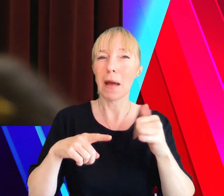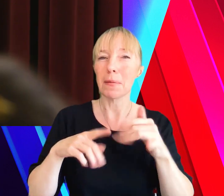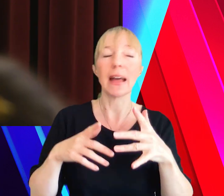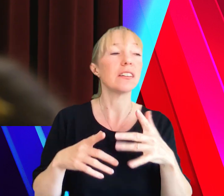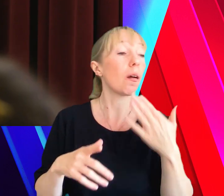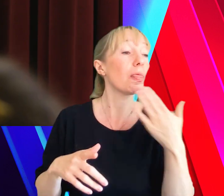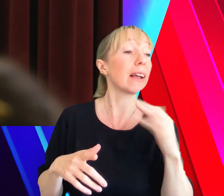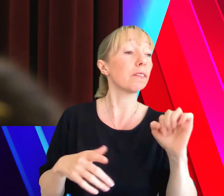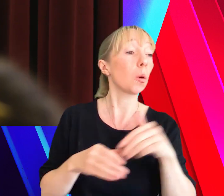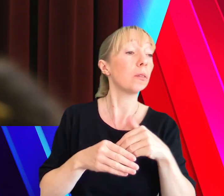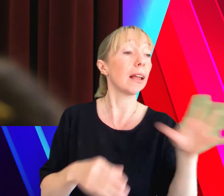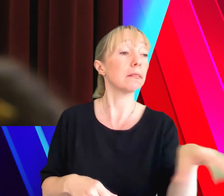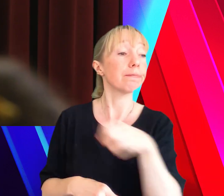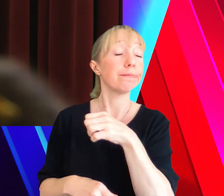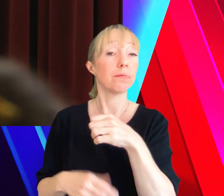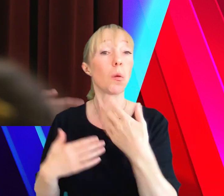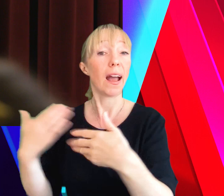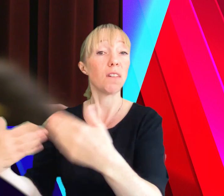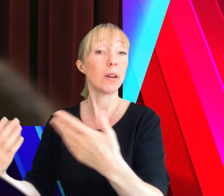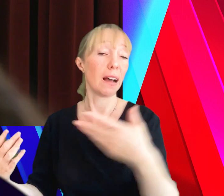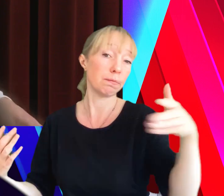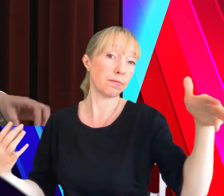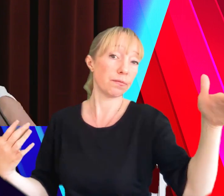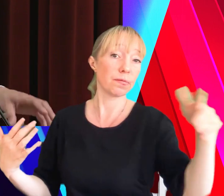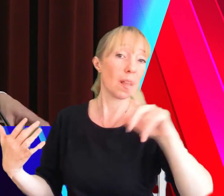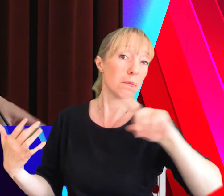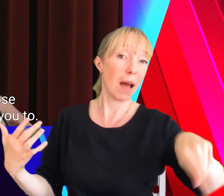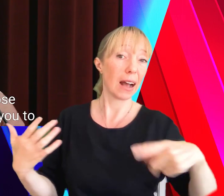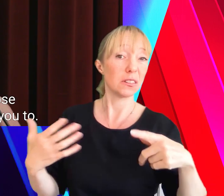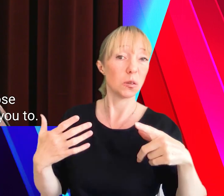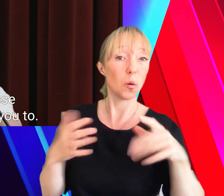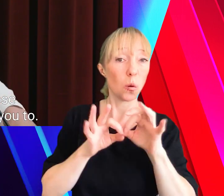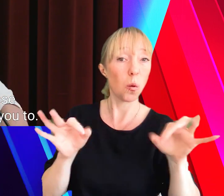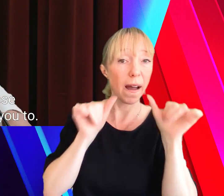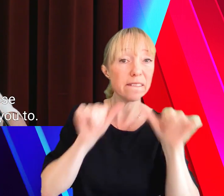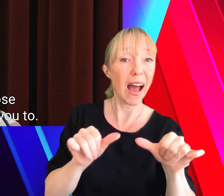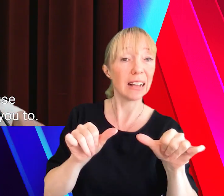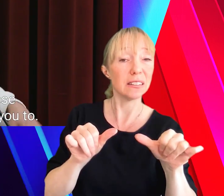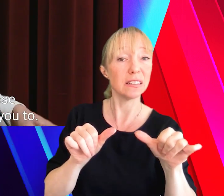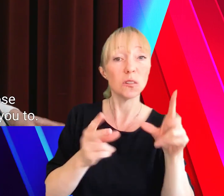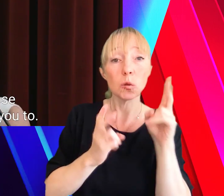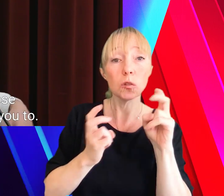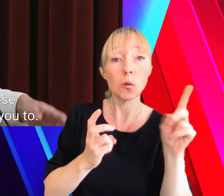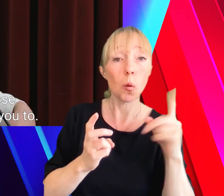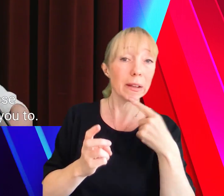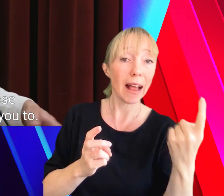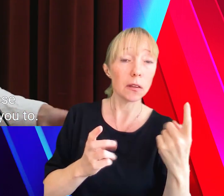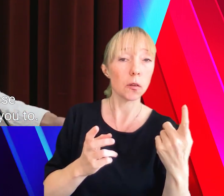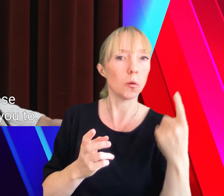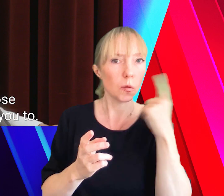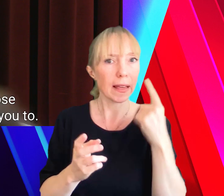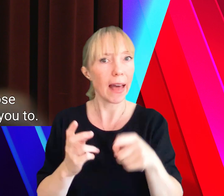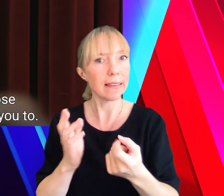like appropriating that and sort of saying like, thanks for doing this, we'll take it from here, and like, you guys just go back to being those quiet like fans who just